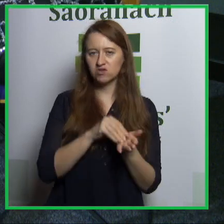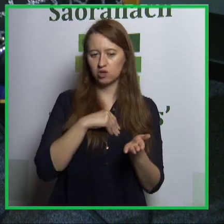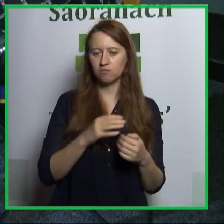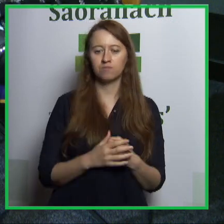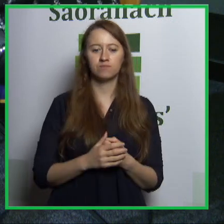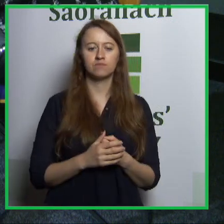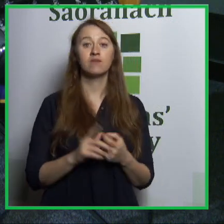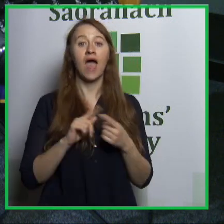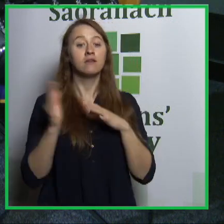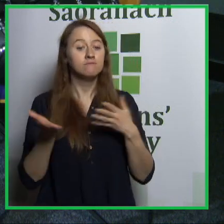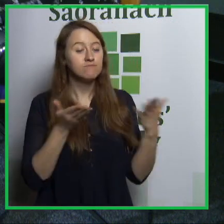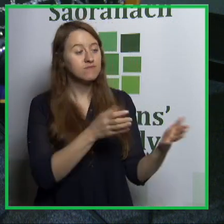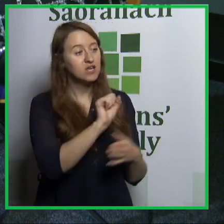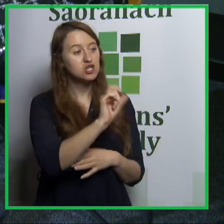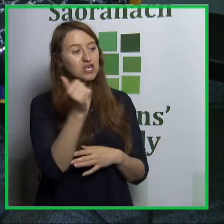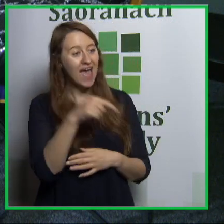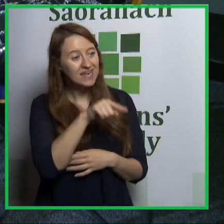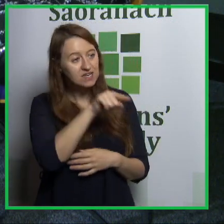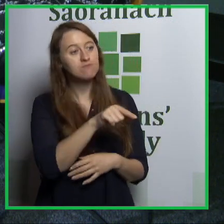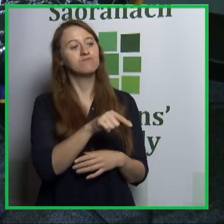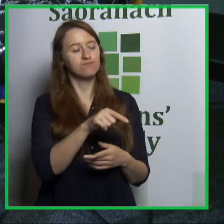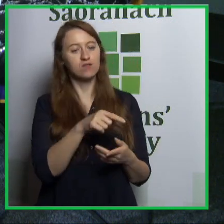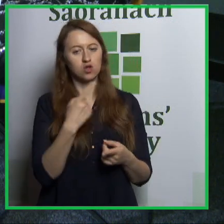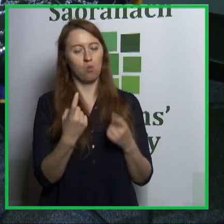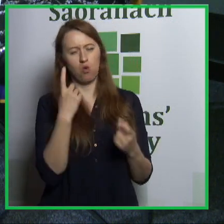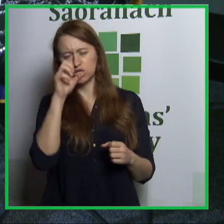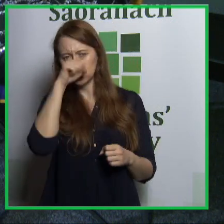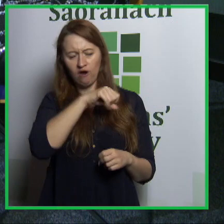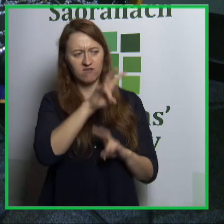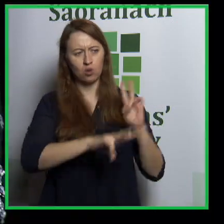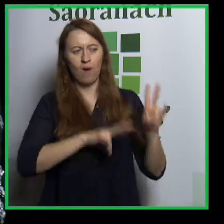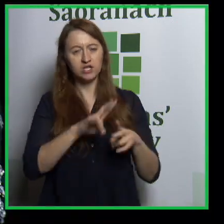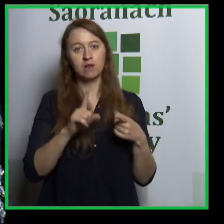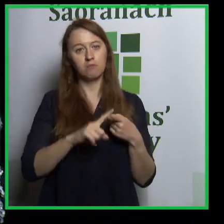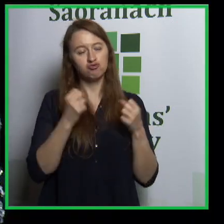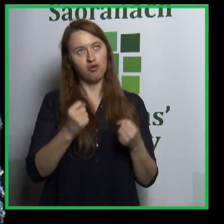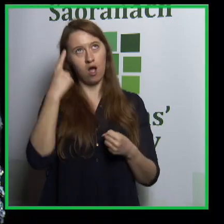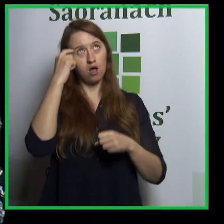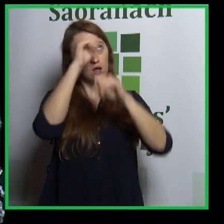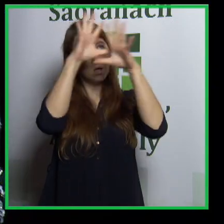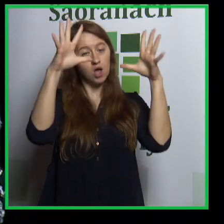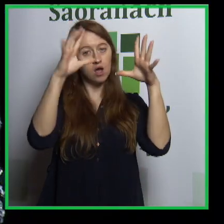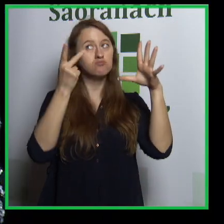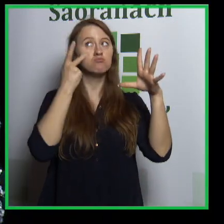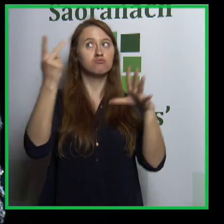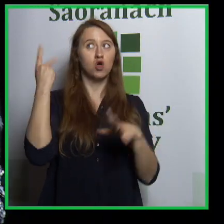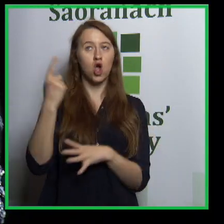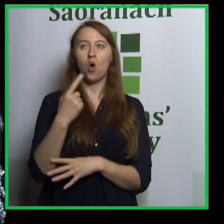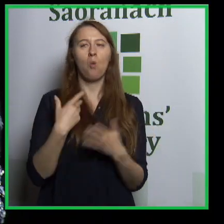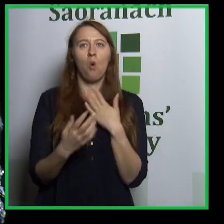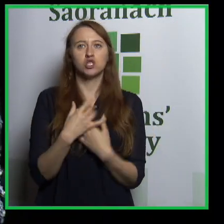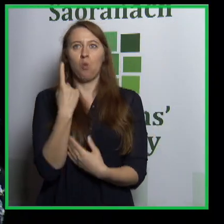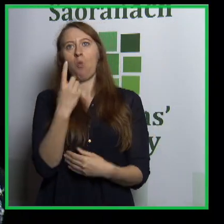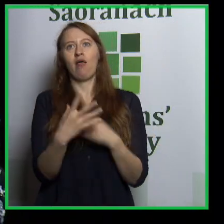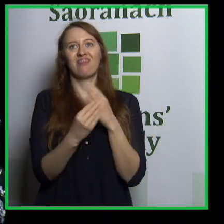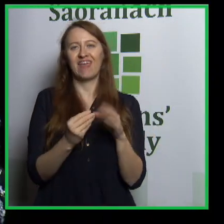it's a tough but a really kind of insightful question. If there was, looking back, if there was one thing, what did you need, or what could